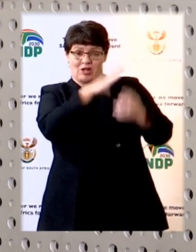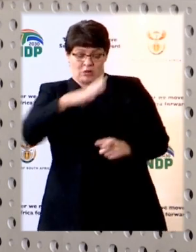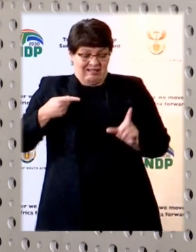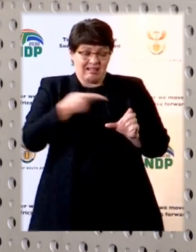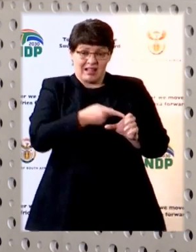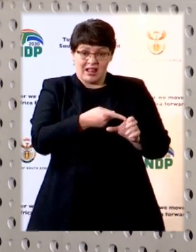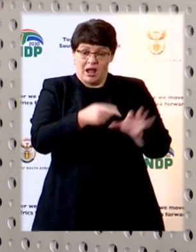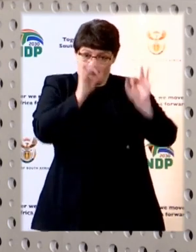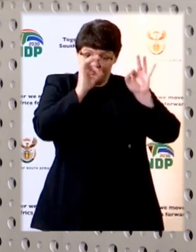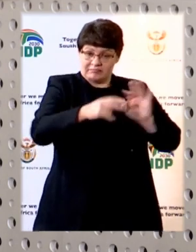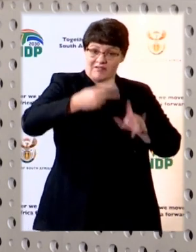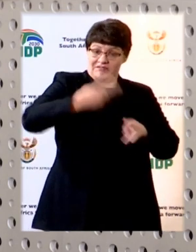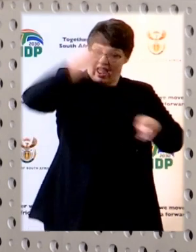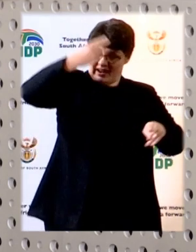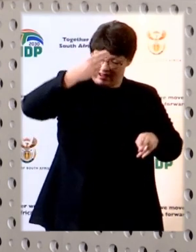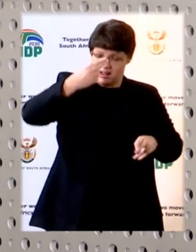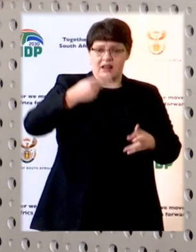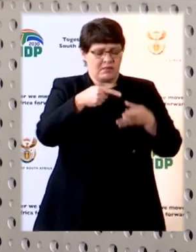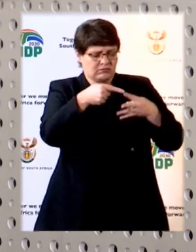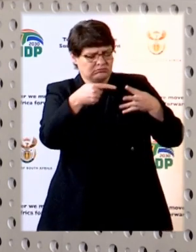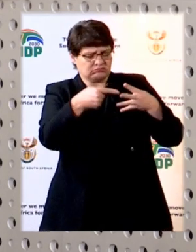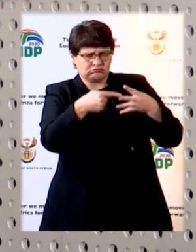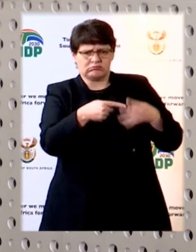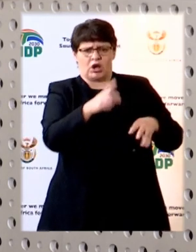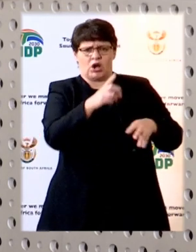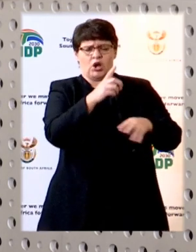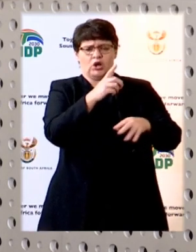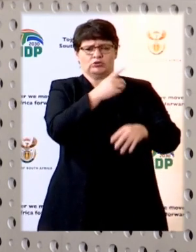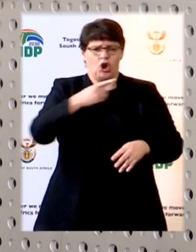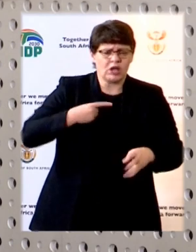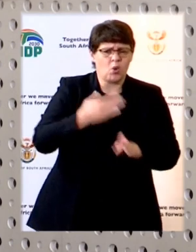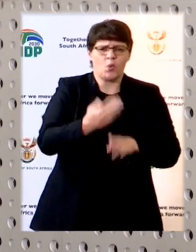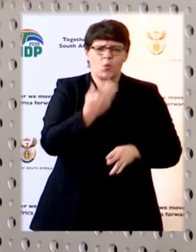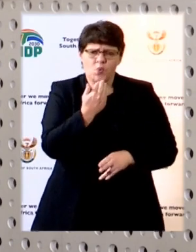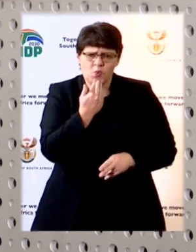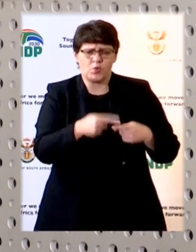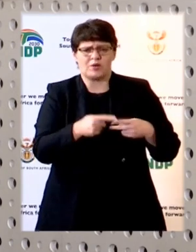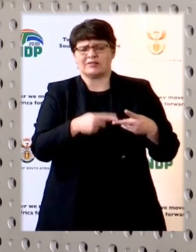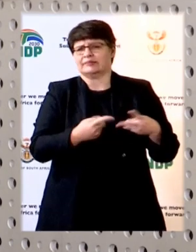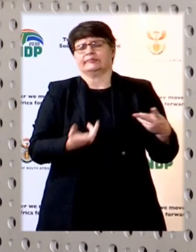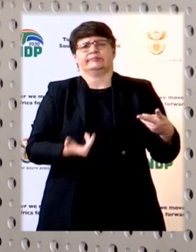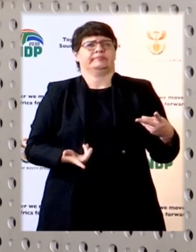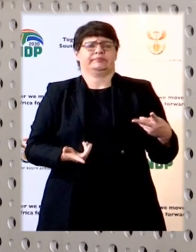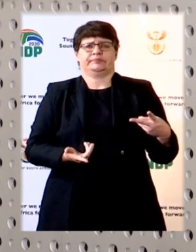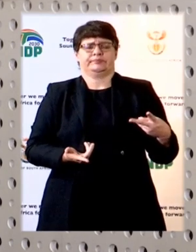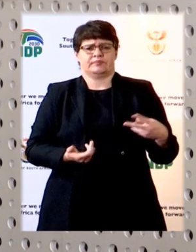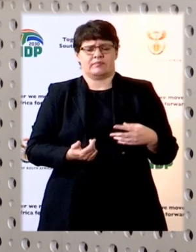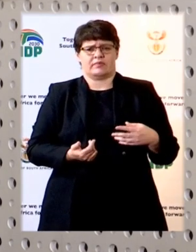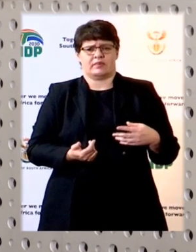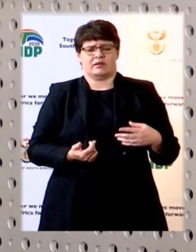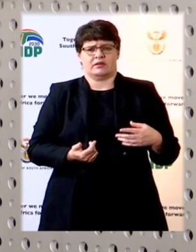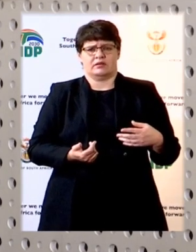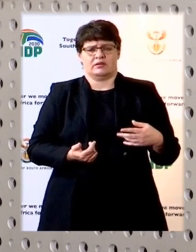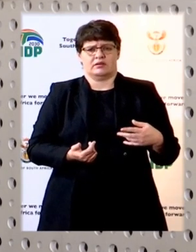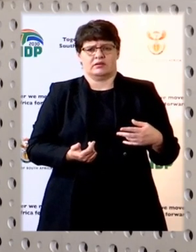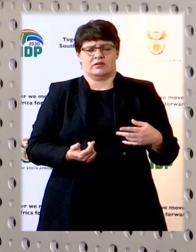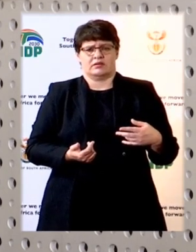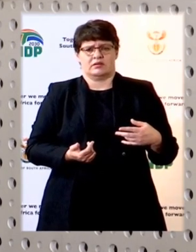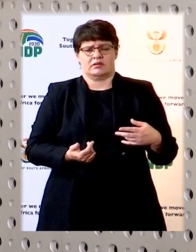which activities will happen, including whether there are doctors that are going to operate, because the question was related to whether we'll